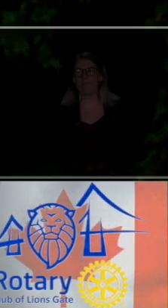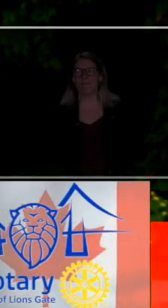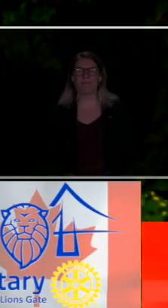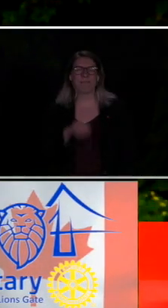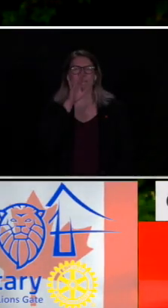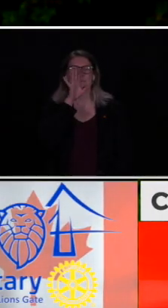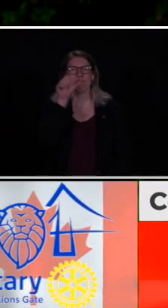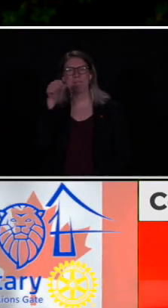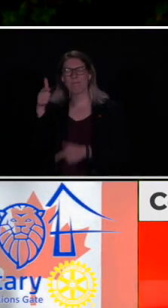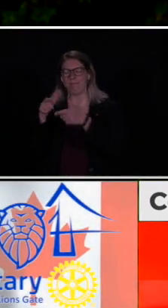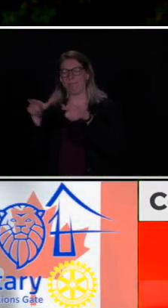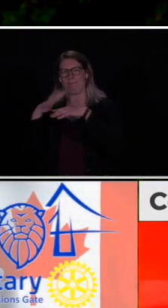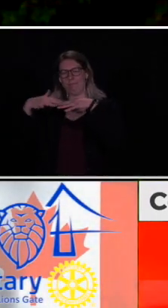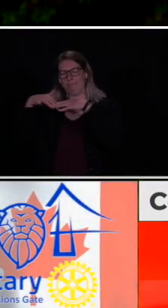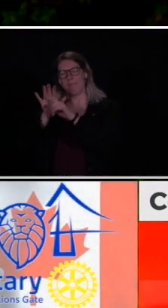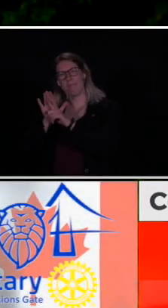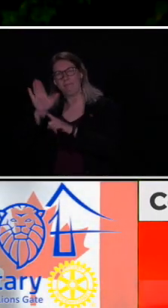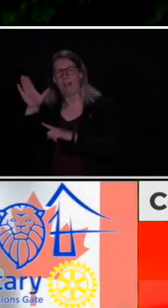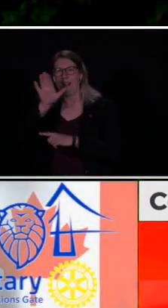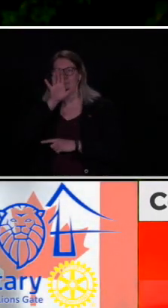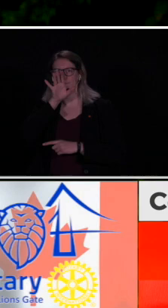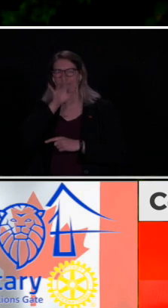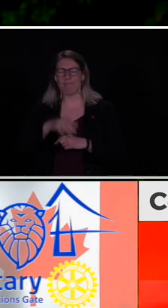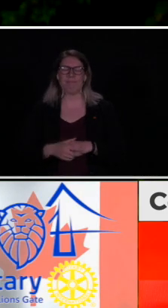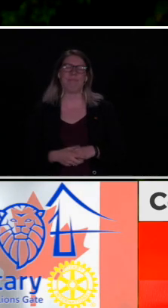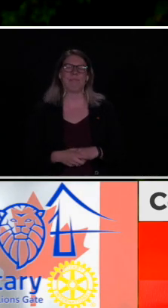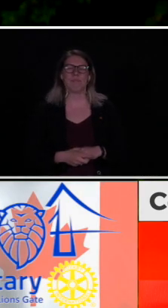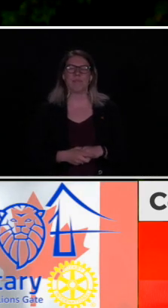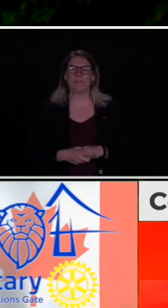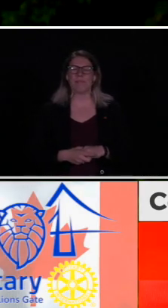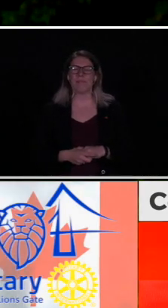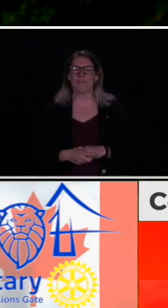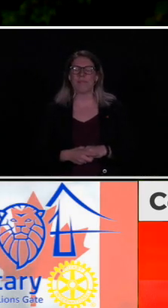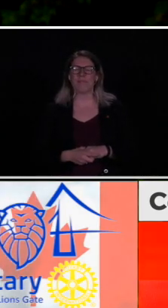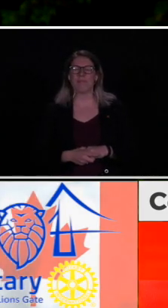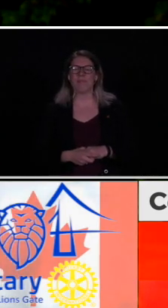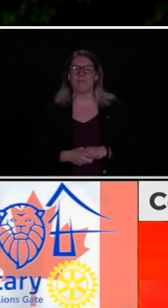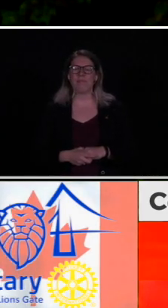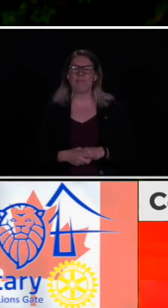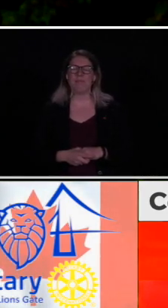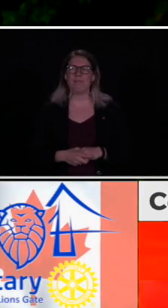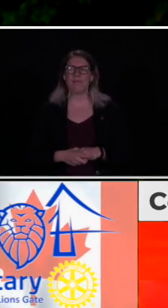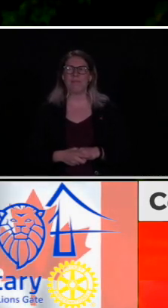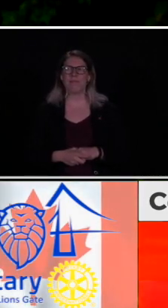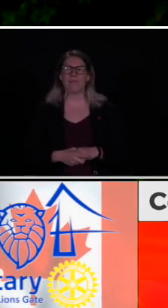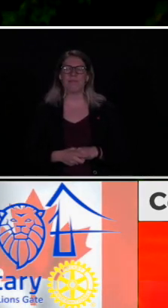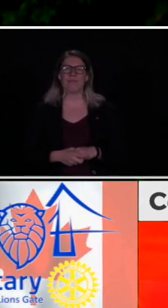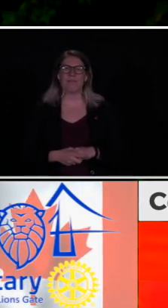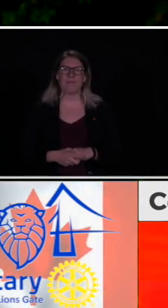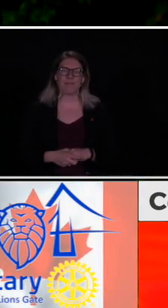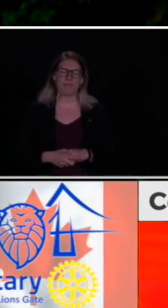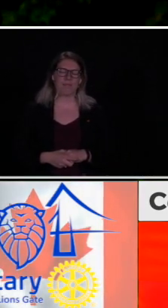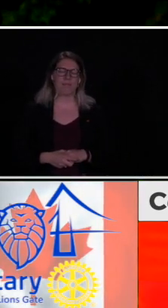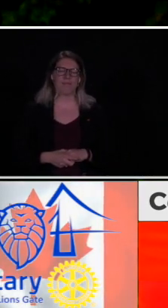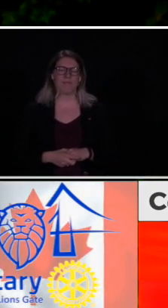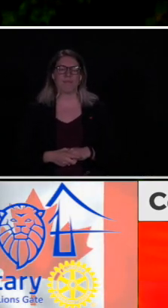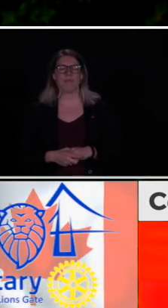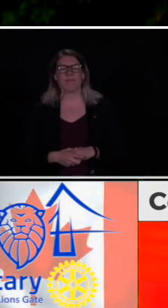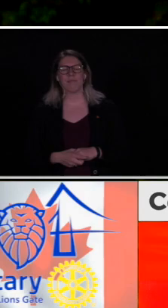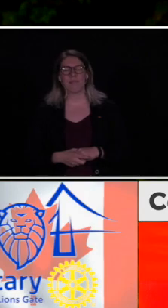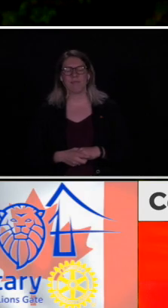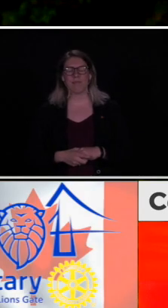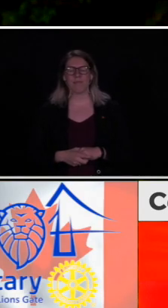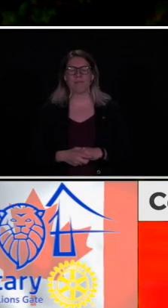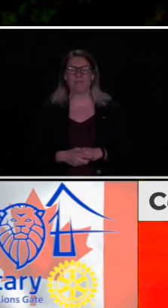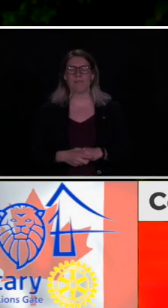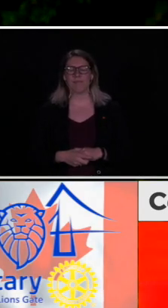Hutsquel Tanoya, Siams, Tioyokwa, Canada. She talked in.